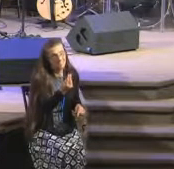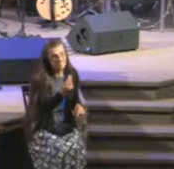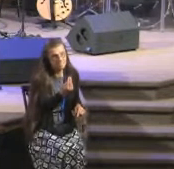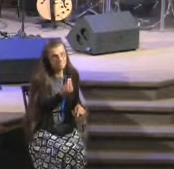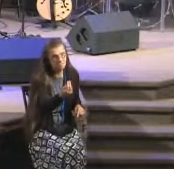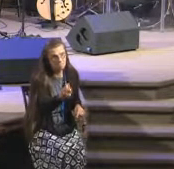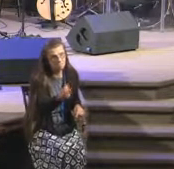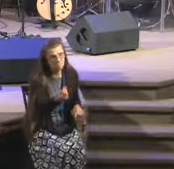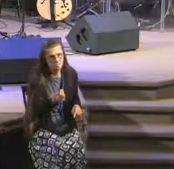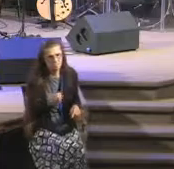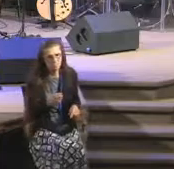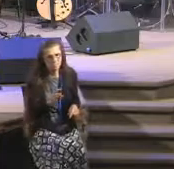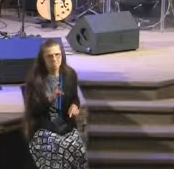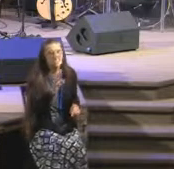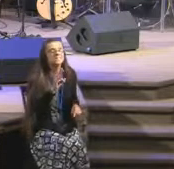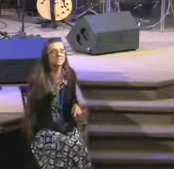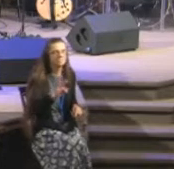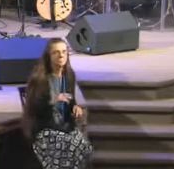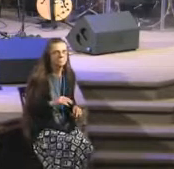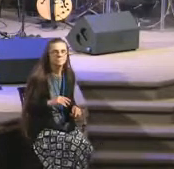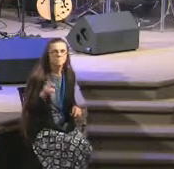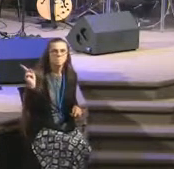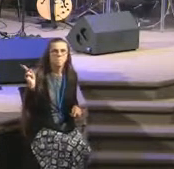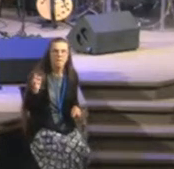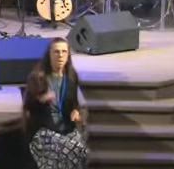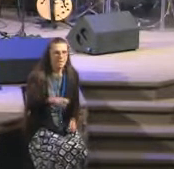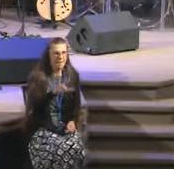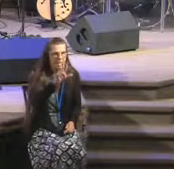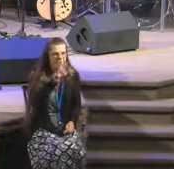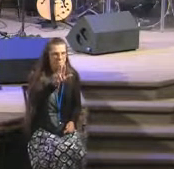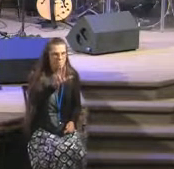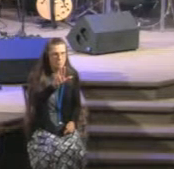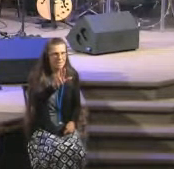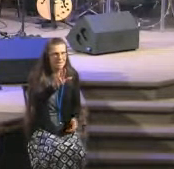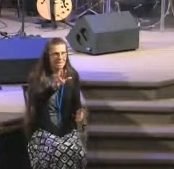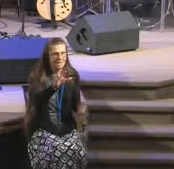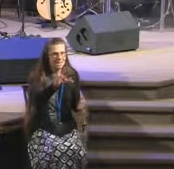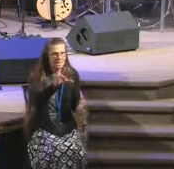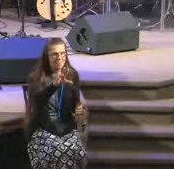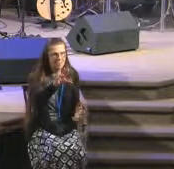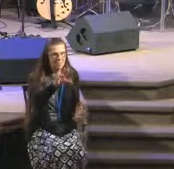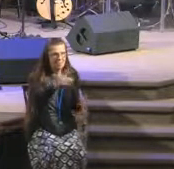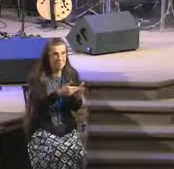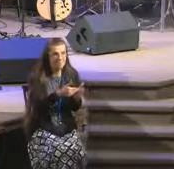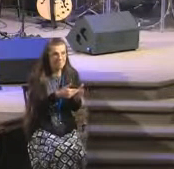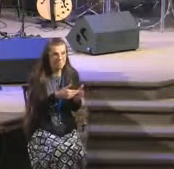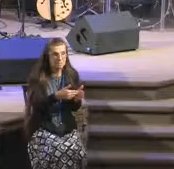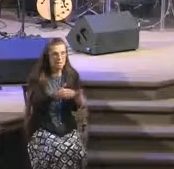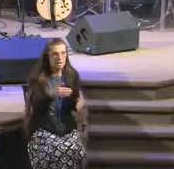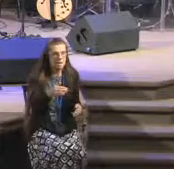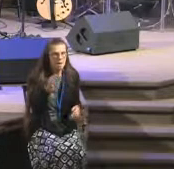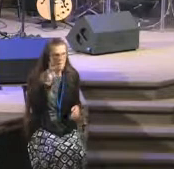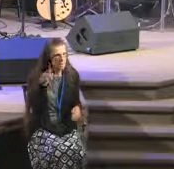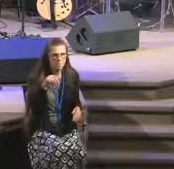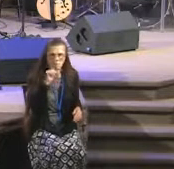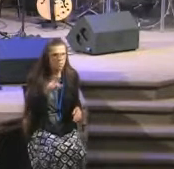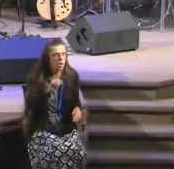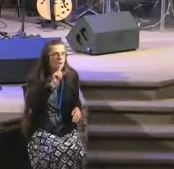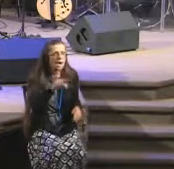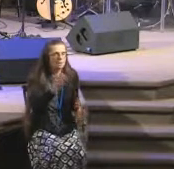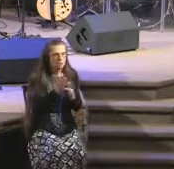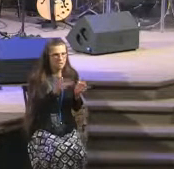Grant County, just this area, lists at least 3,000 people that do not claim Jesus Christ as their Lord right here within